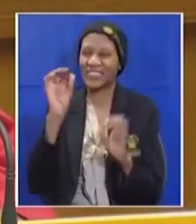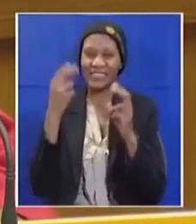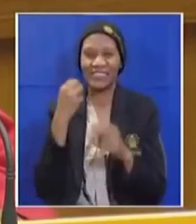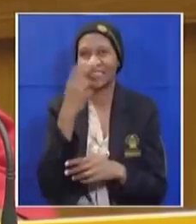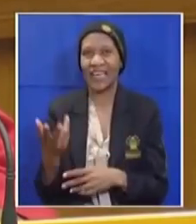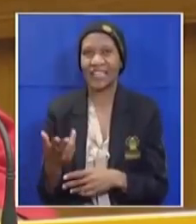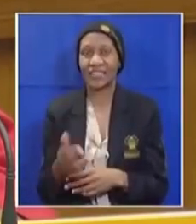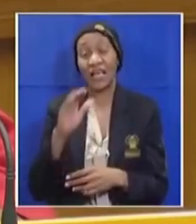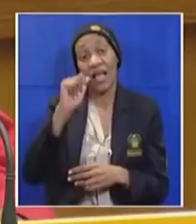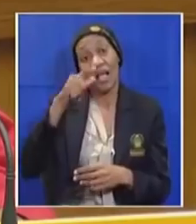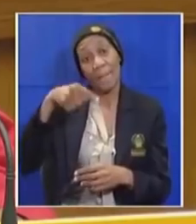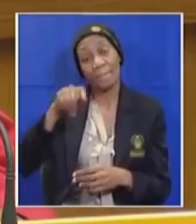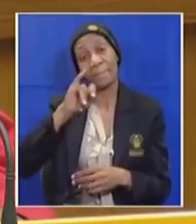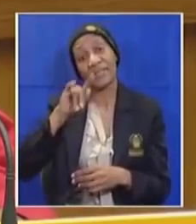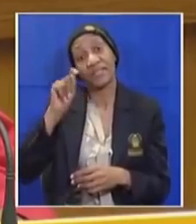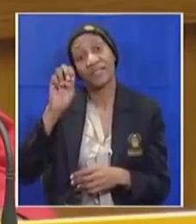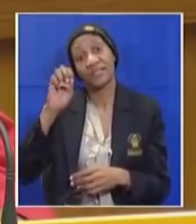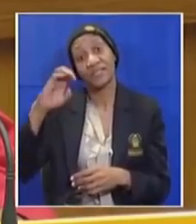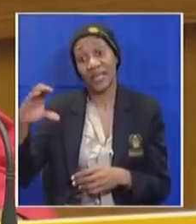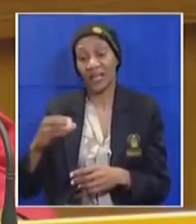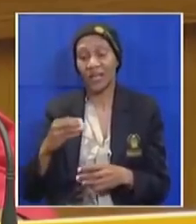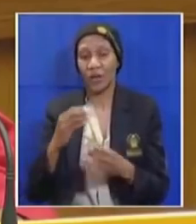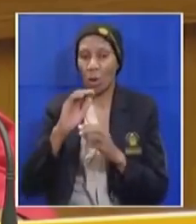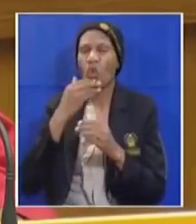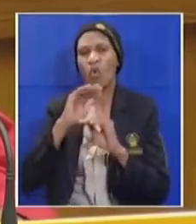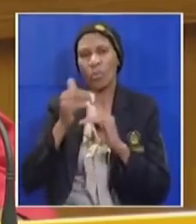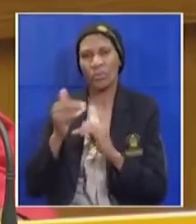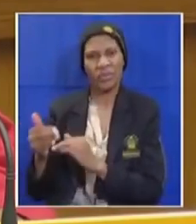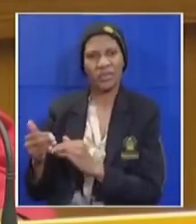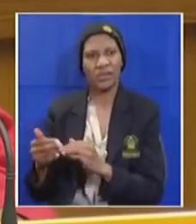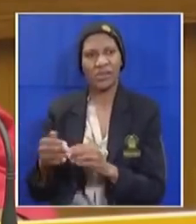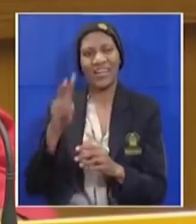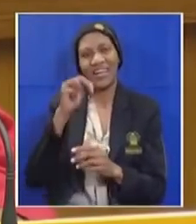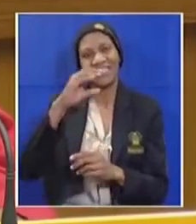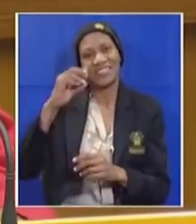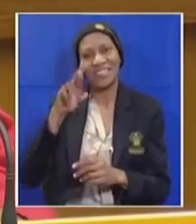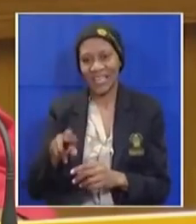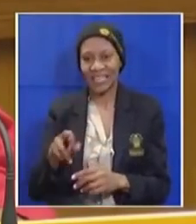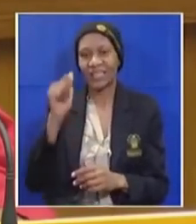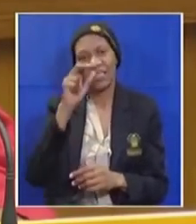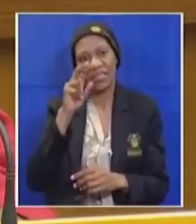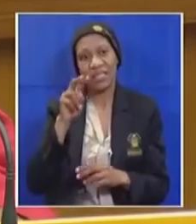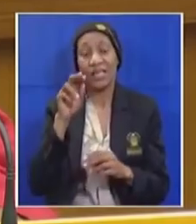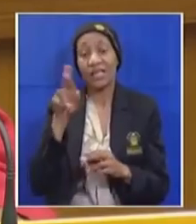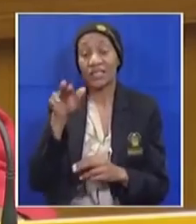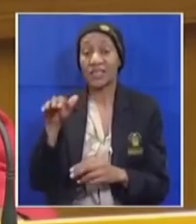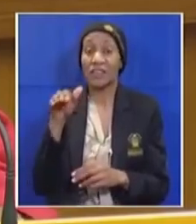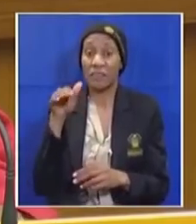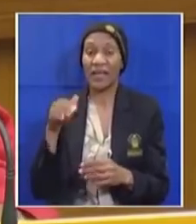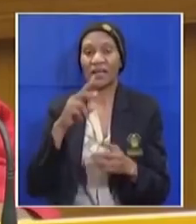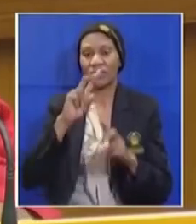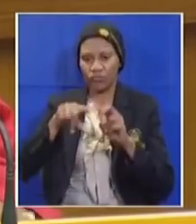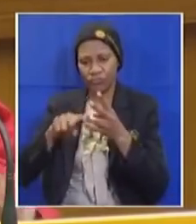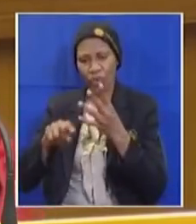suburbs, CAPITEC is still a loan shark, defended and protected by credited, regulated, the Reserve Bank, and even National